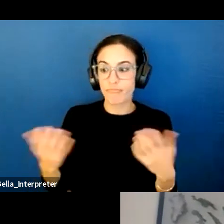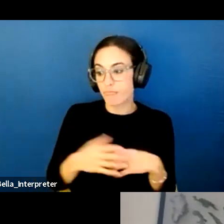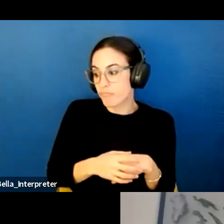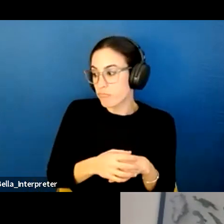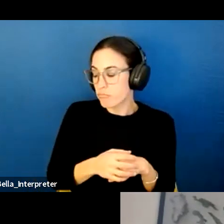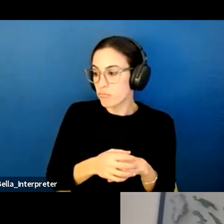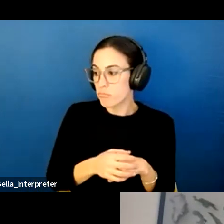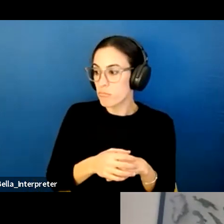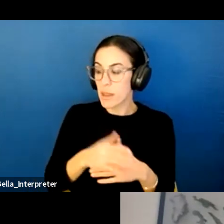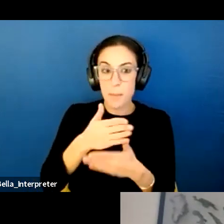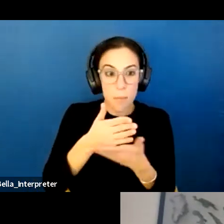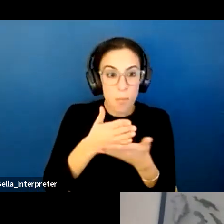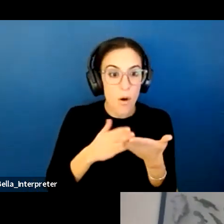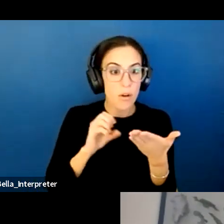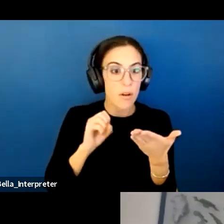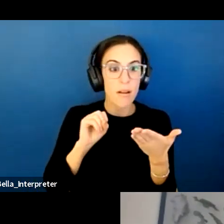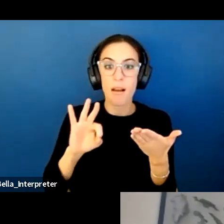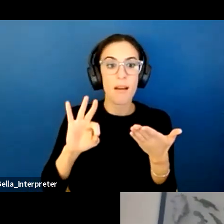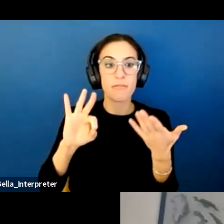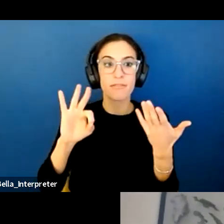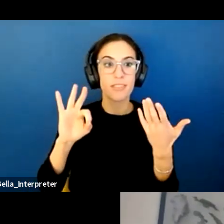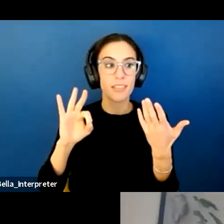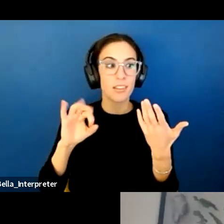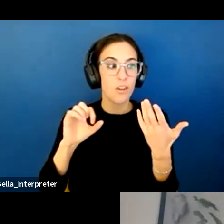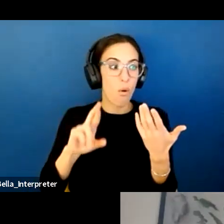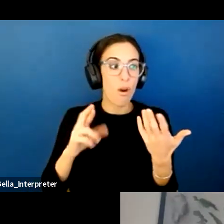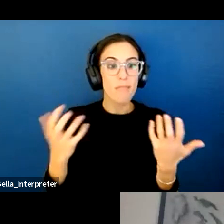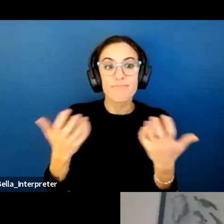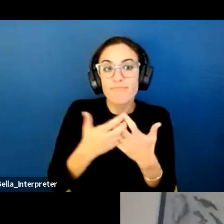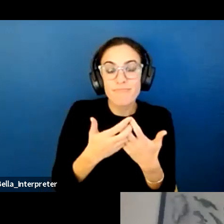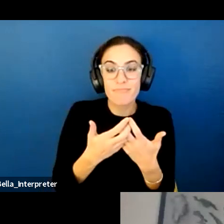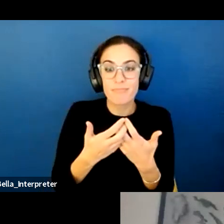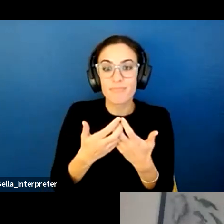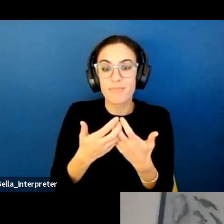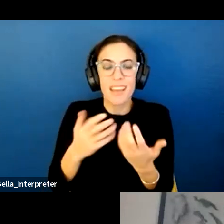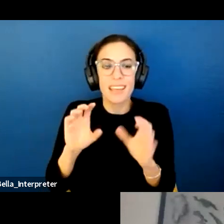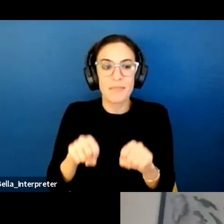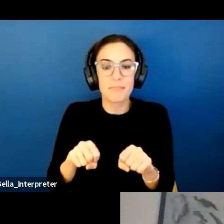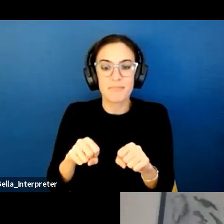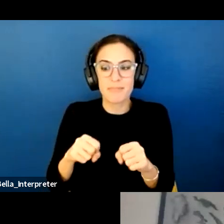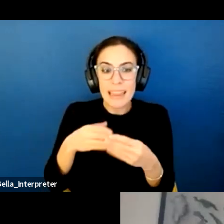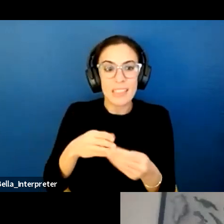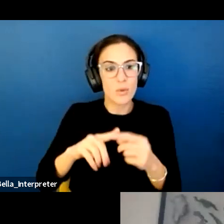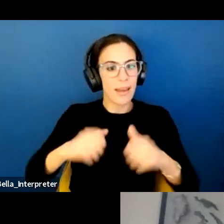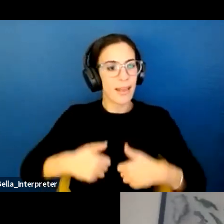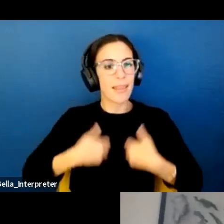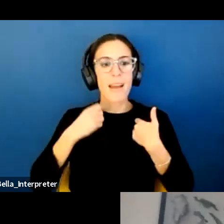part of a life of flourishing. It's very easy to dismiss that when you have these